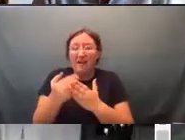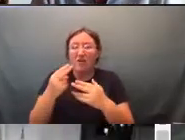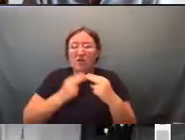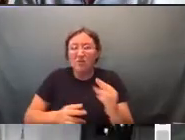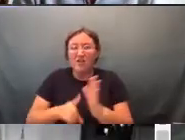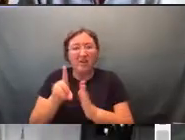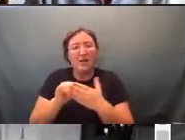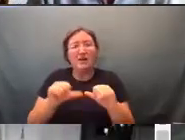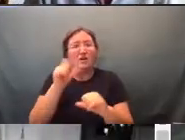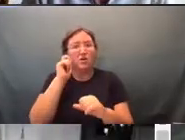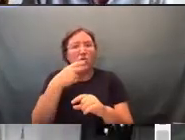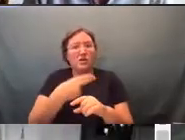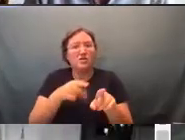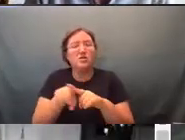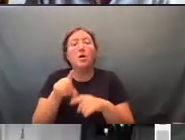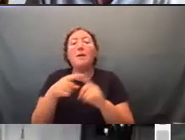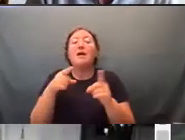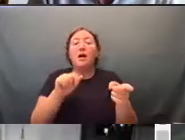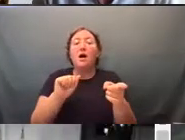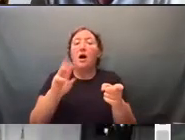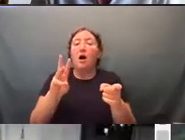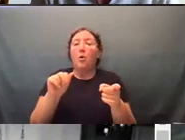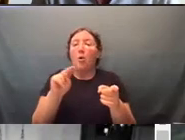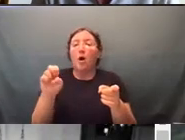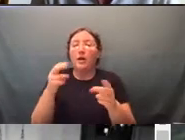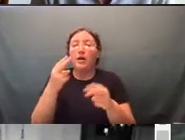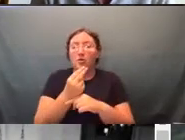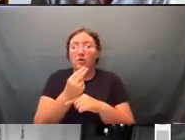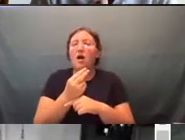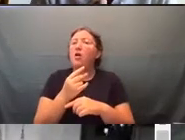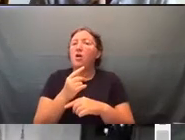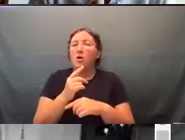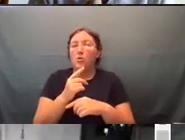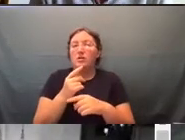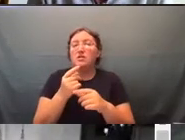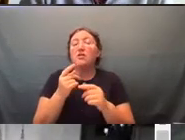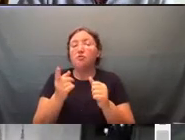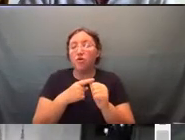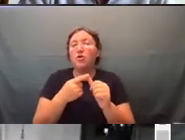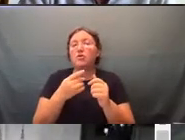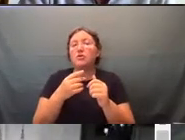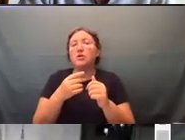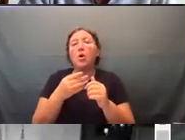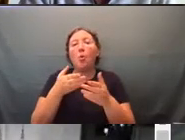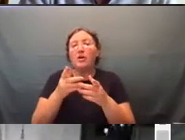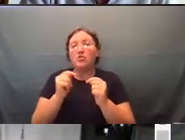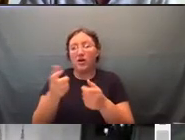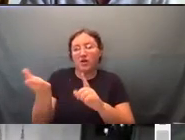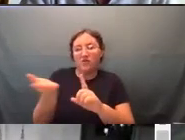The Iwani Hotel was an early draw or attempt to draw people into the park.